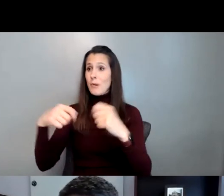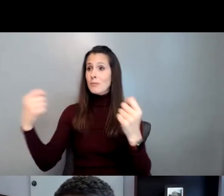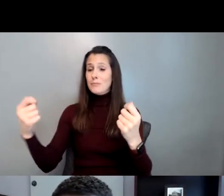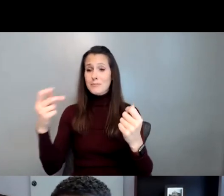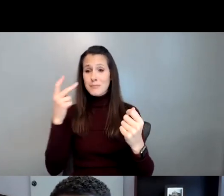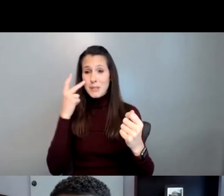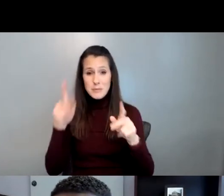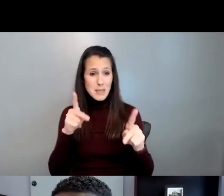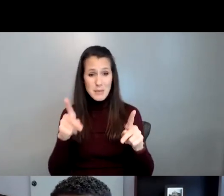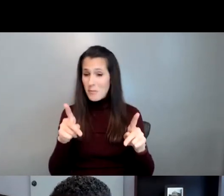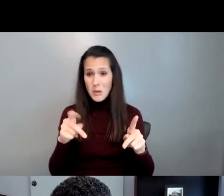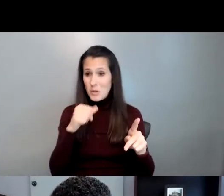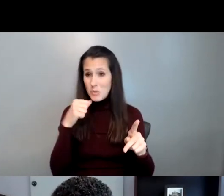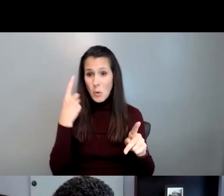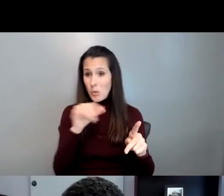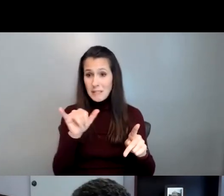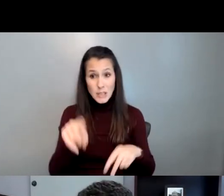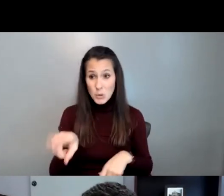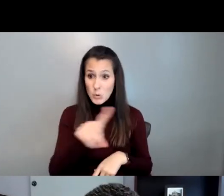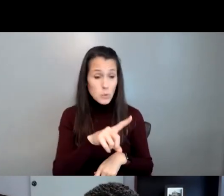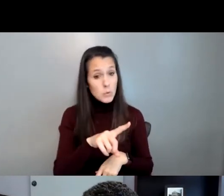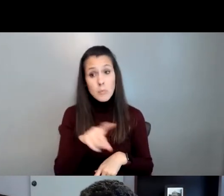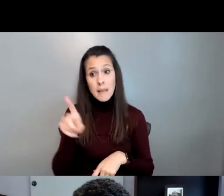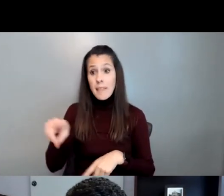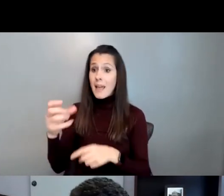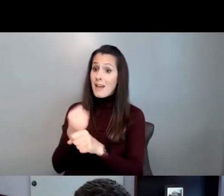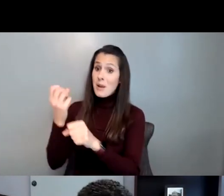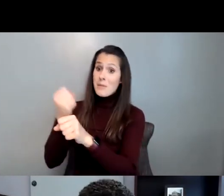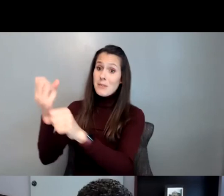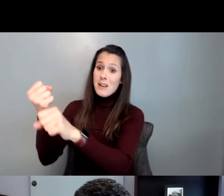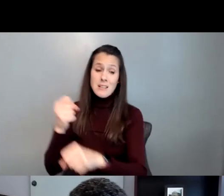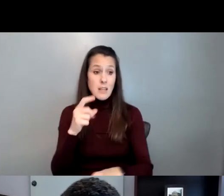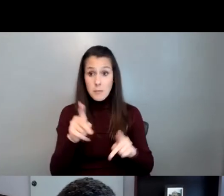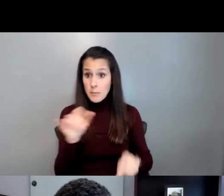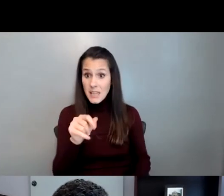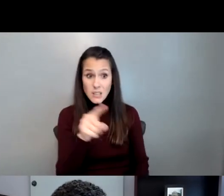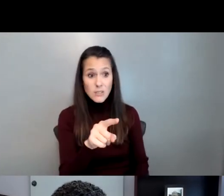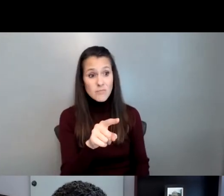people like you being elevated. Instead, you see people that look like you being.